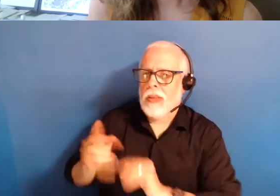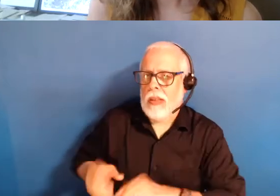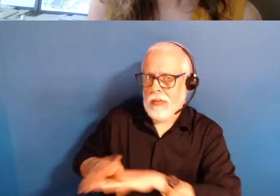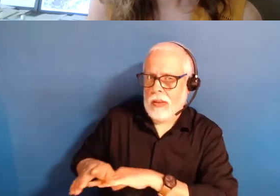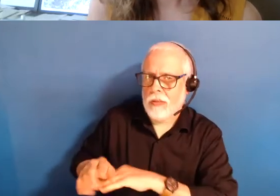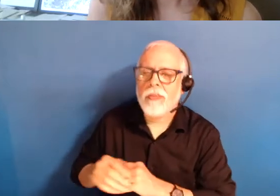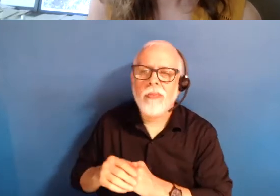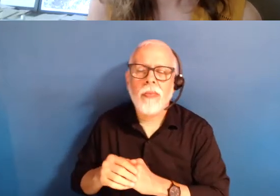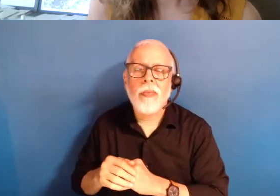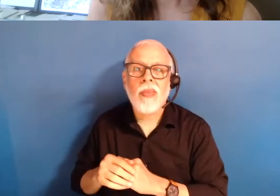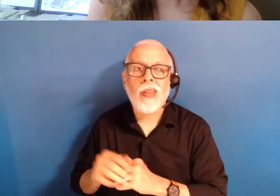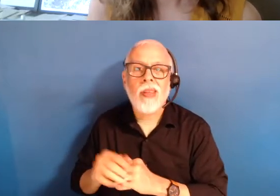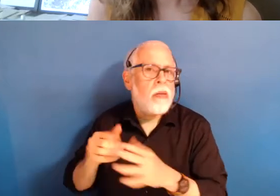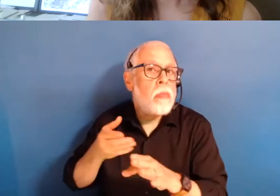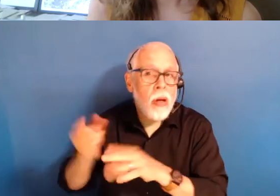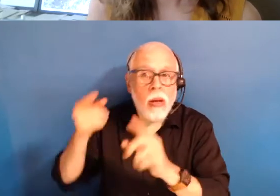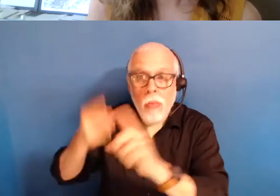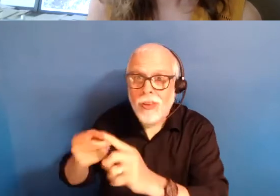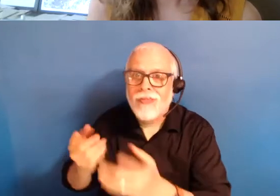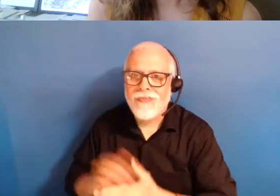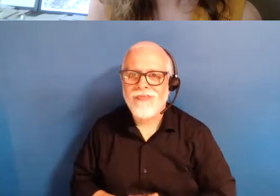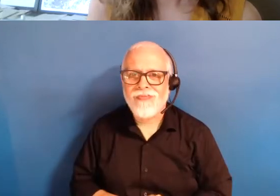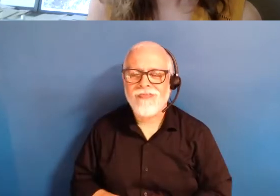And those are the main points.